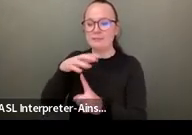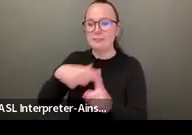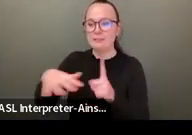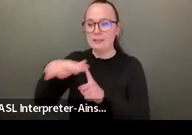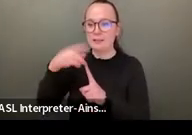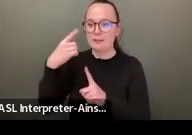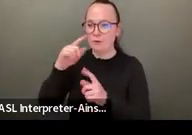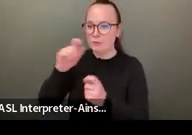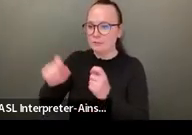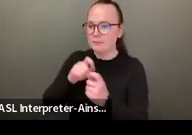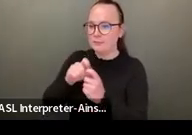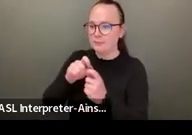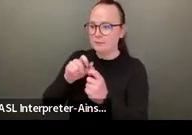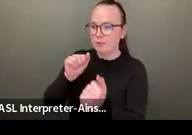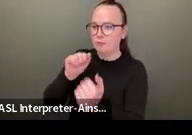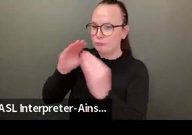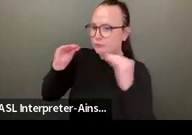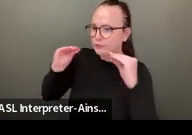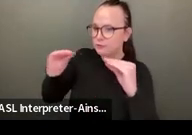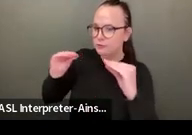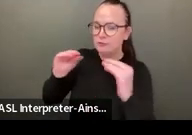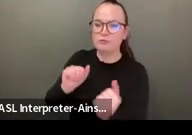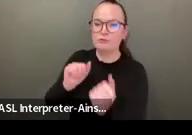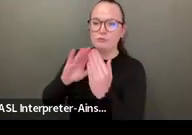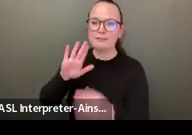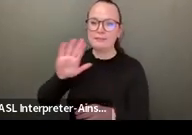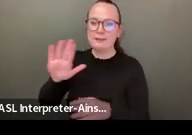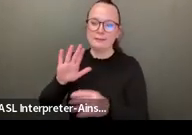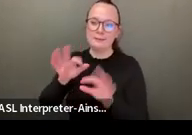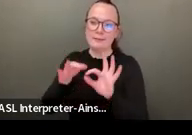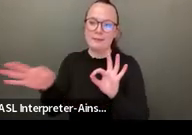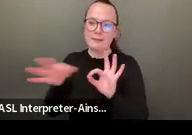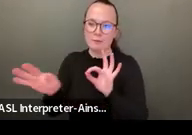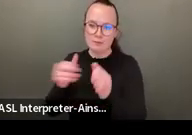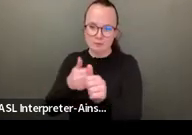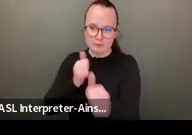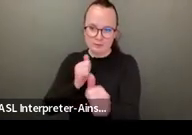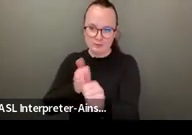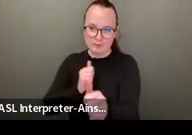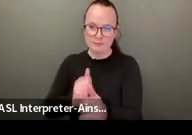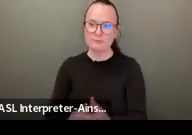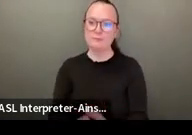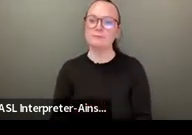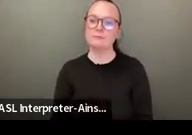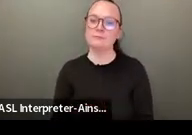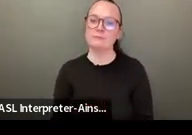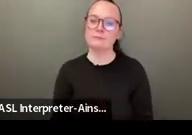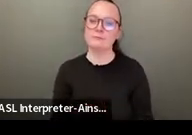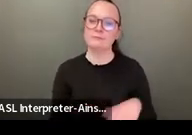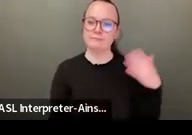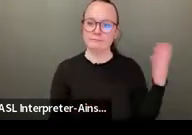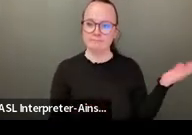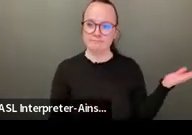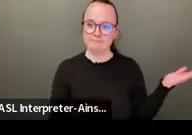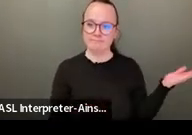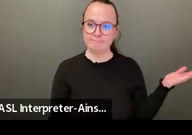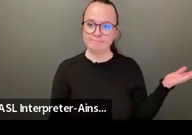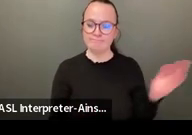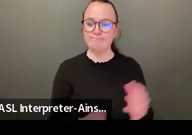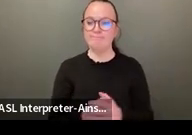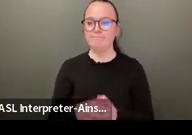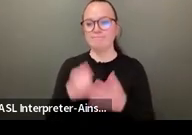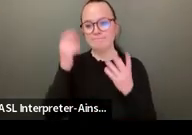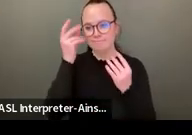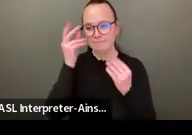instruction to address his language deficits. So again, just thinking about that nature and severity of